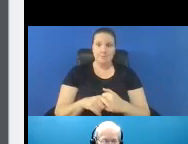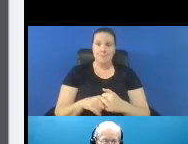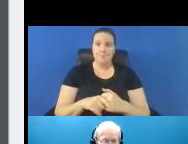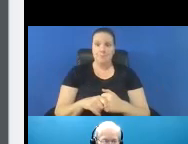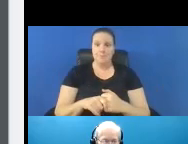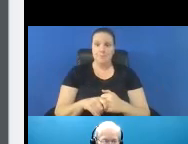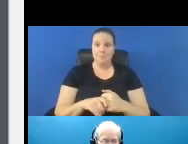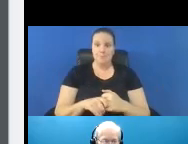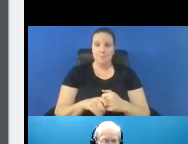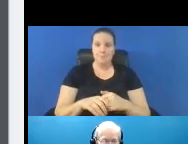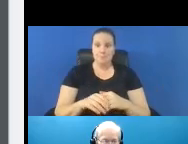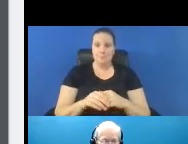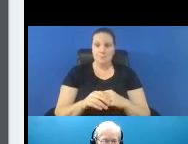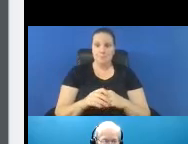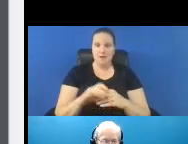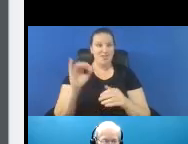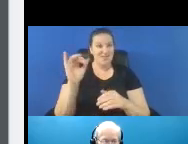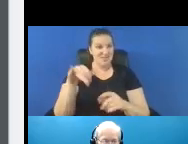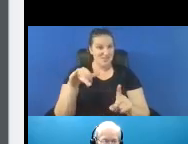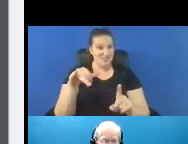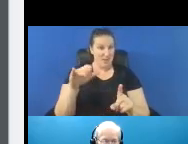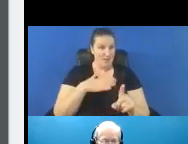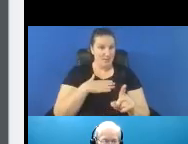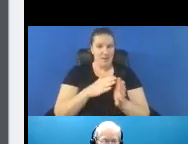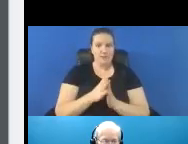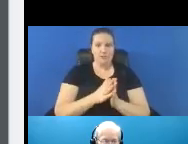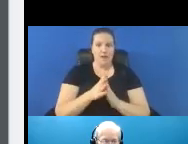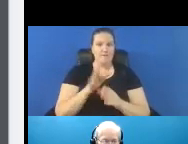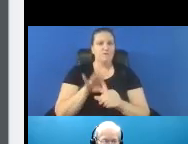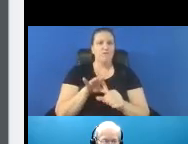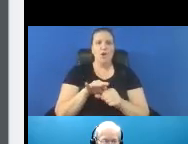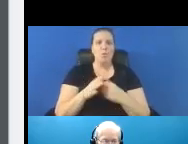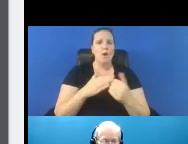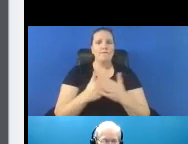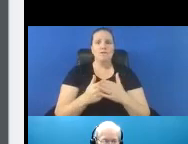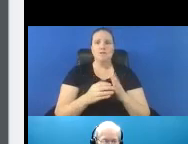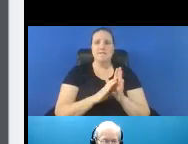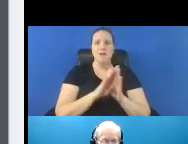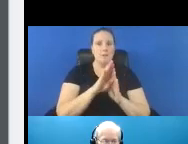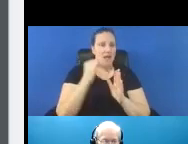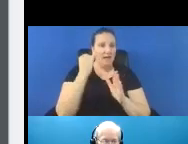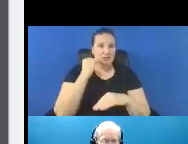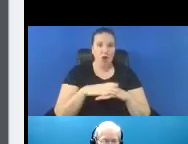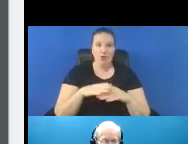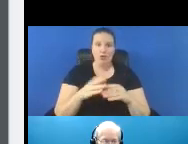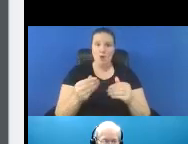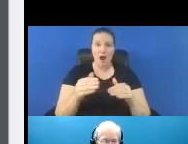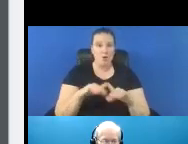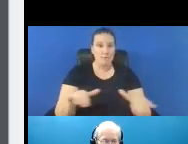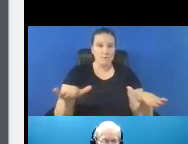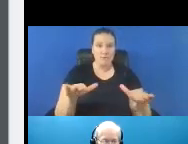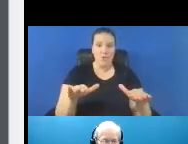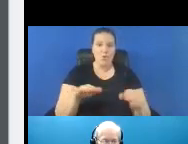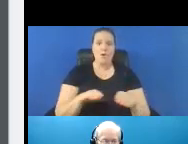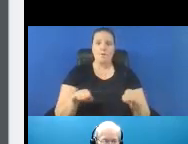This is my passion. I vote that whatever development that we do, if it's on the ground floor, that it be